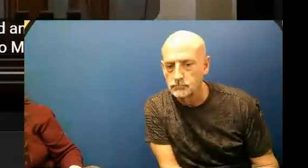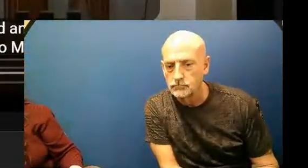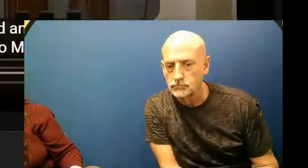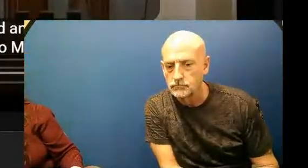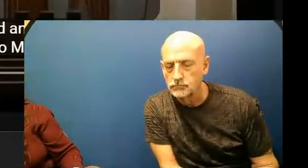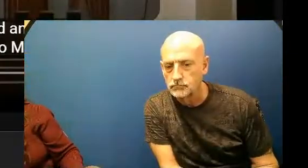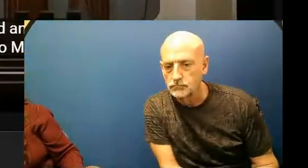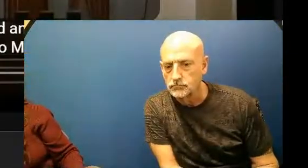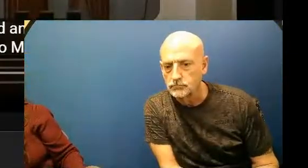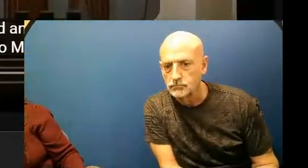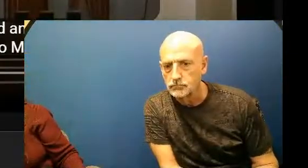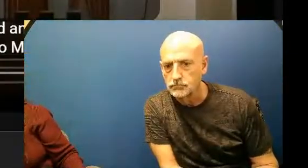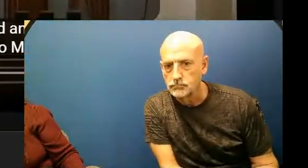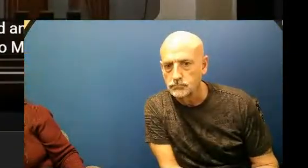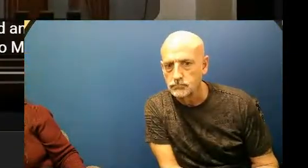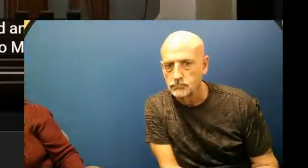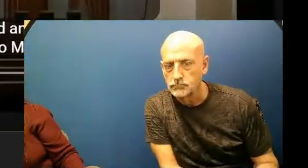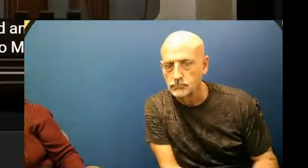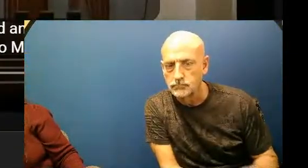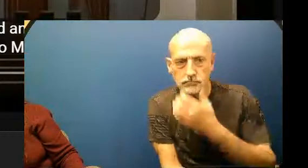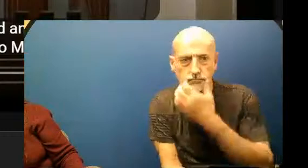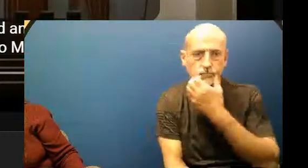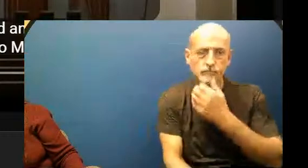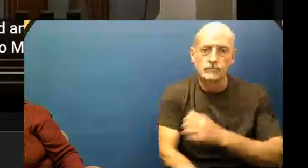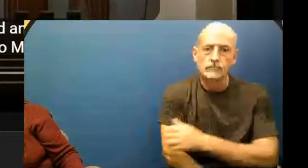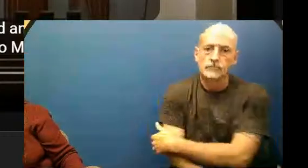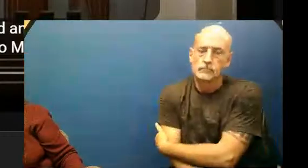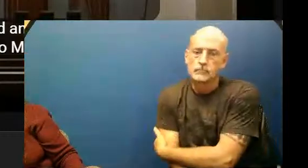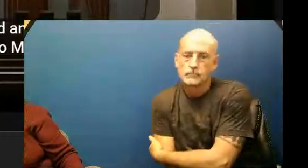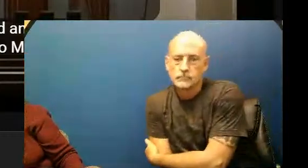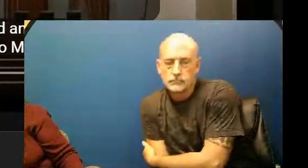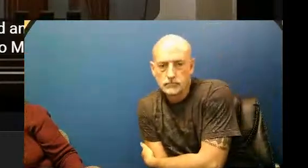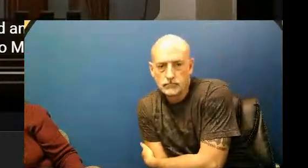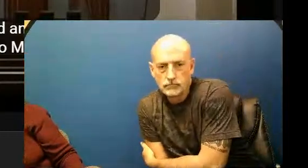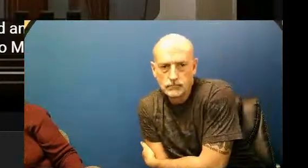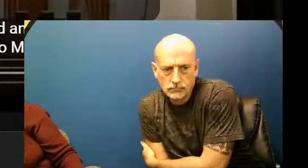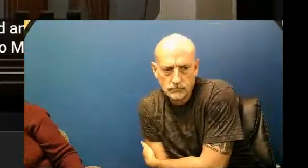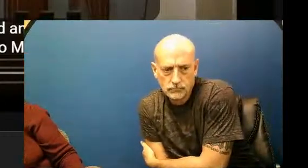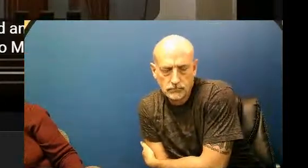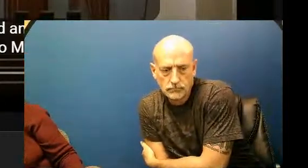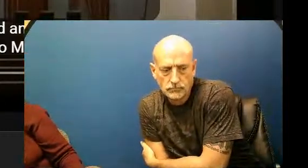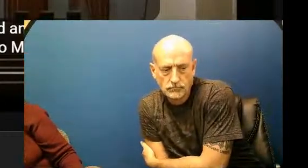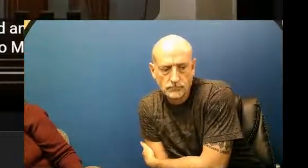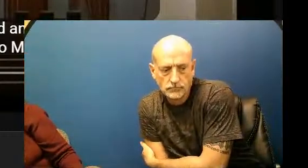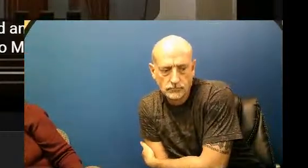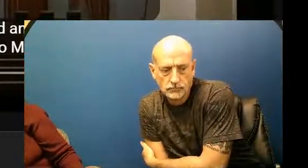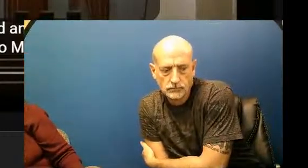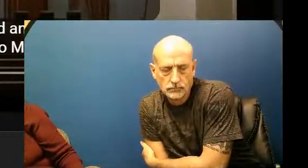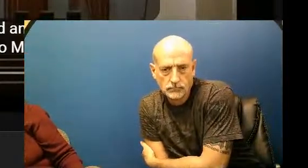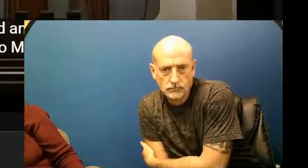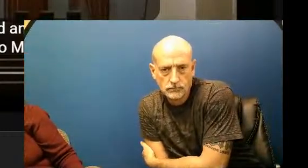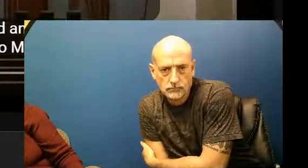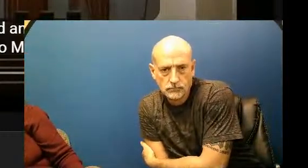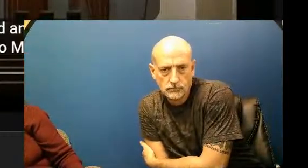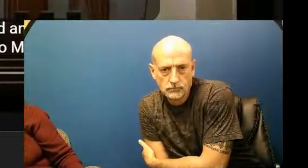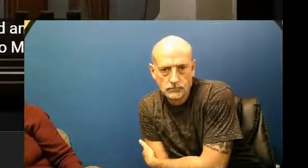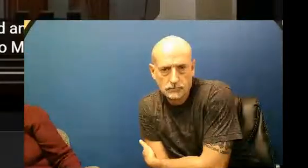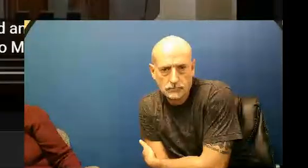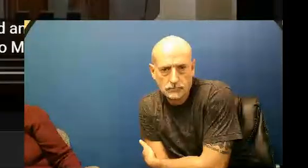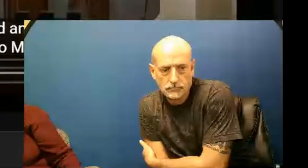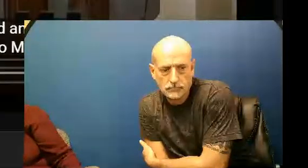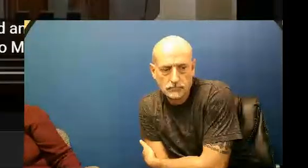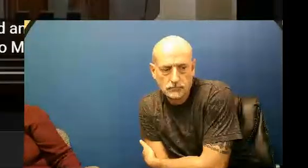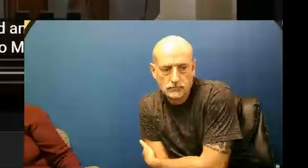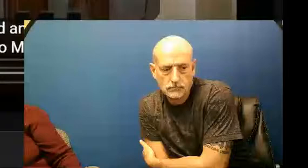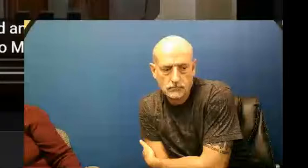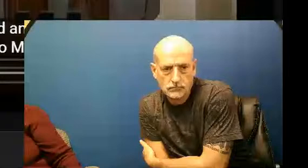Could I, because I think I'm a little bit surprised by one of the answers that you gave to Justice Barrett. I had understood that TikTok's